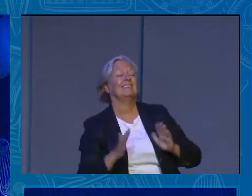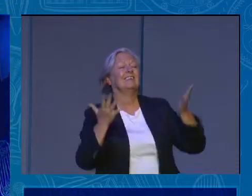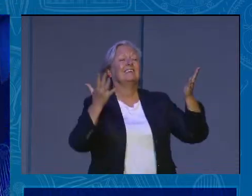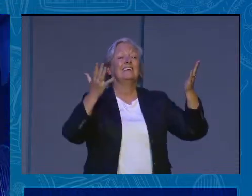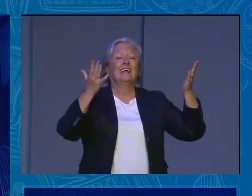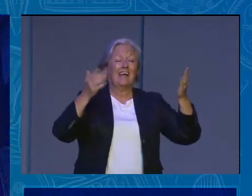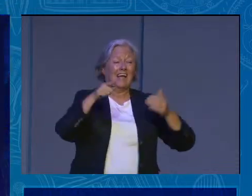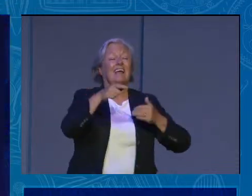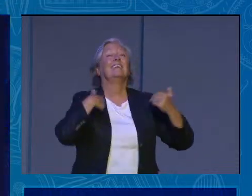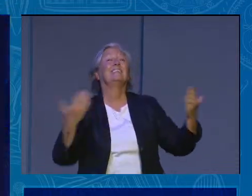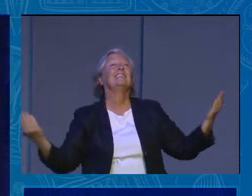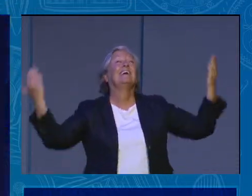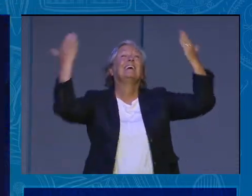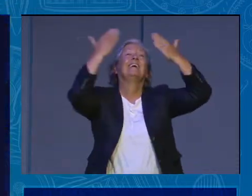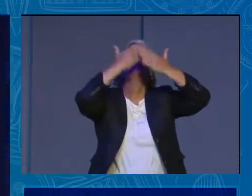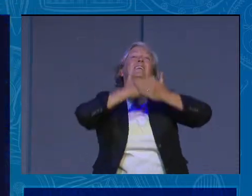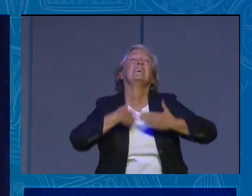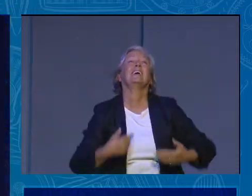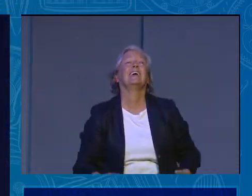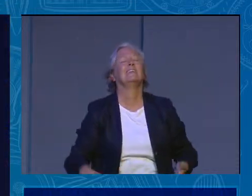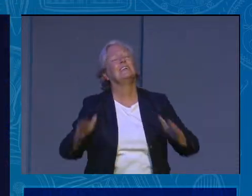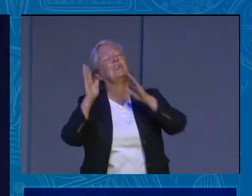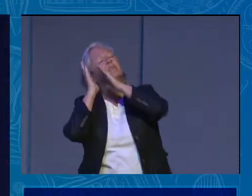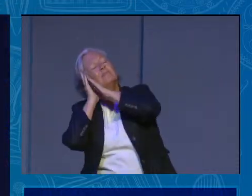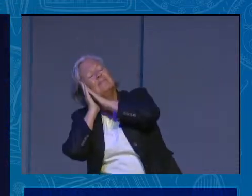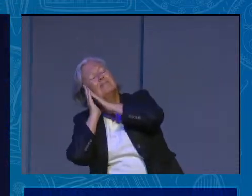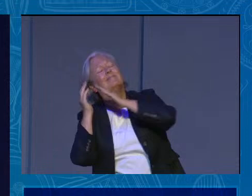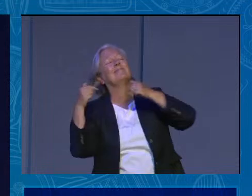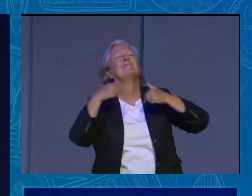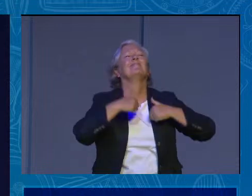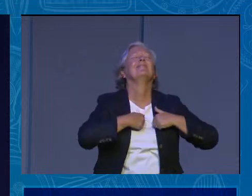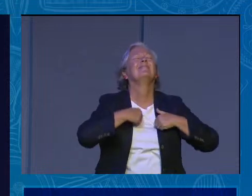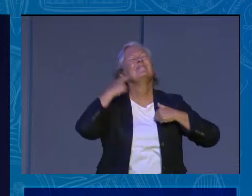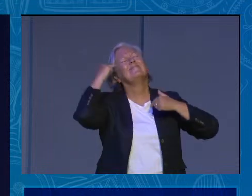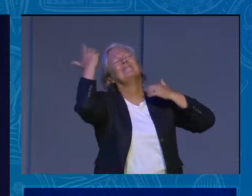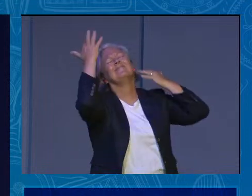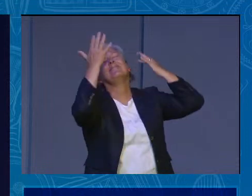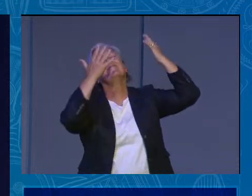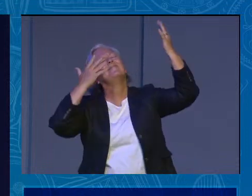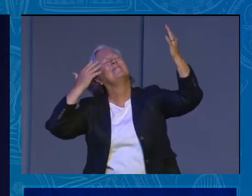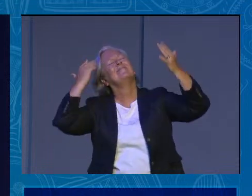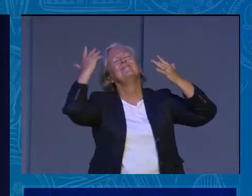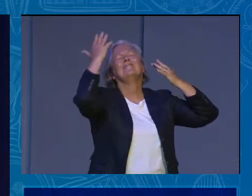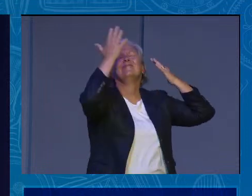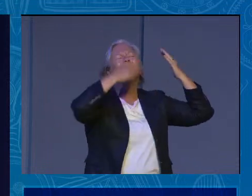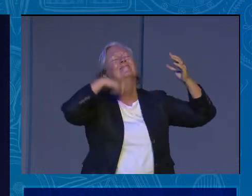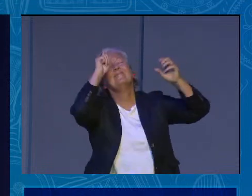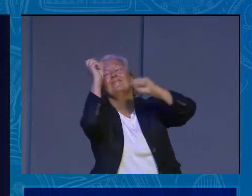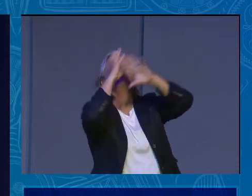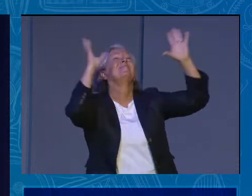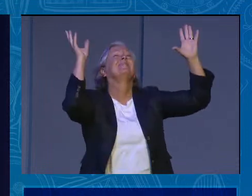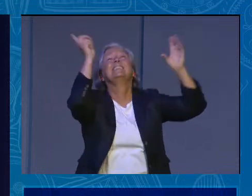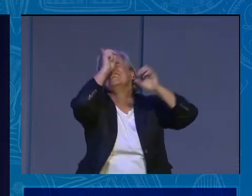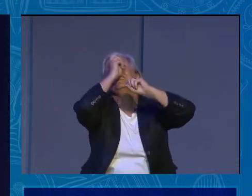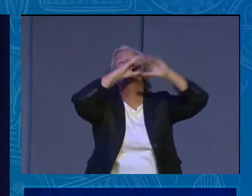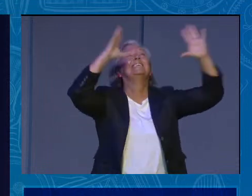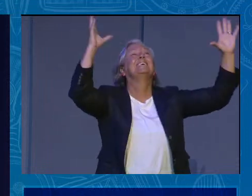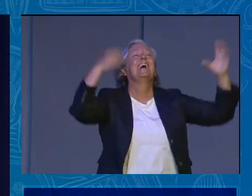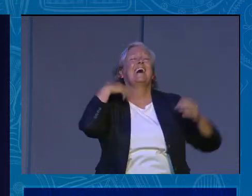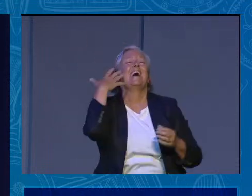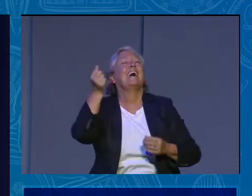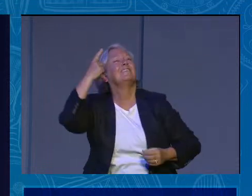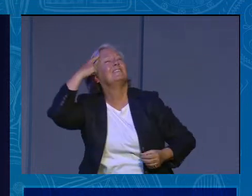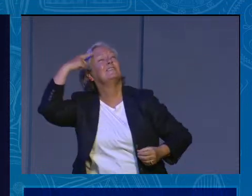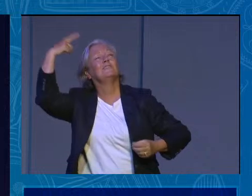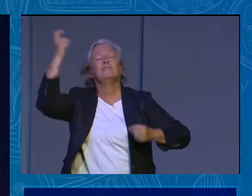'Cause every night I lie in bed, the brightest colors fill my head. A million dreams